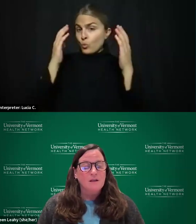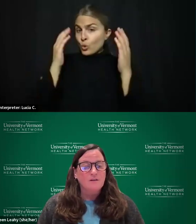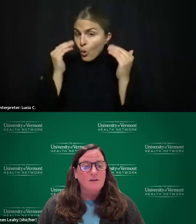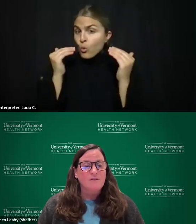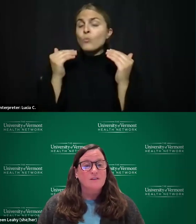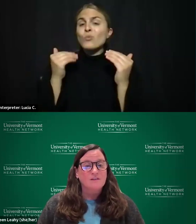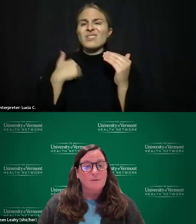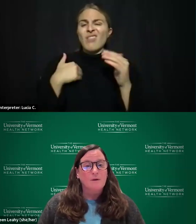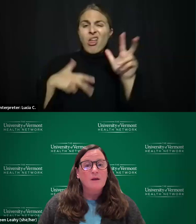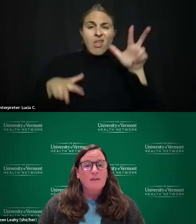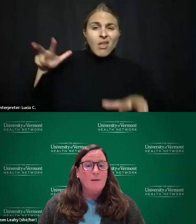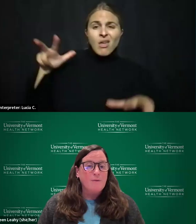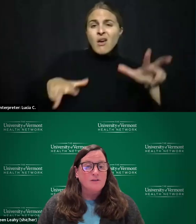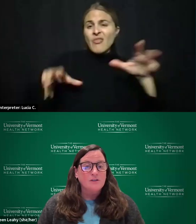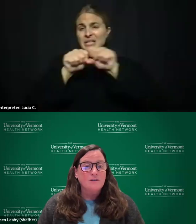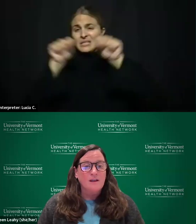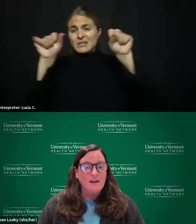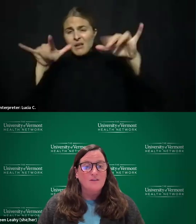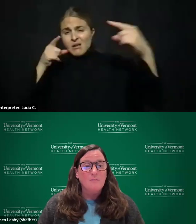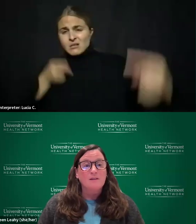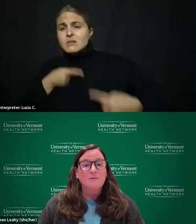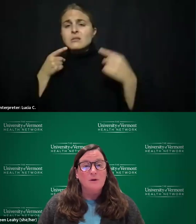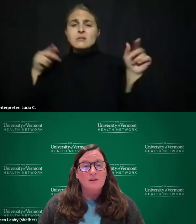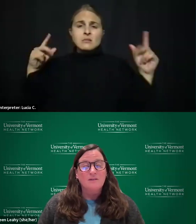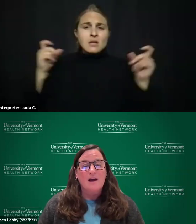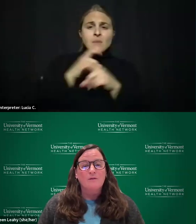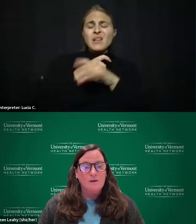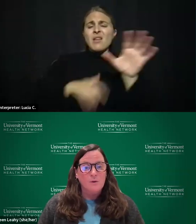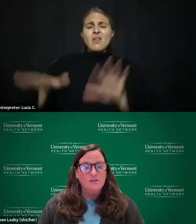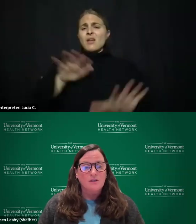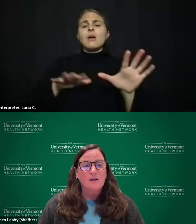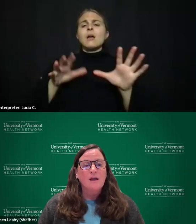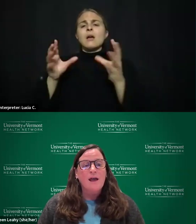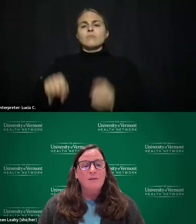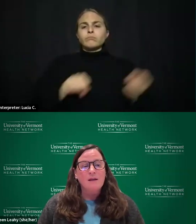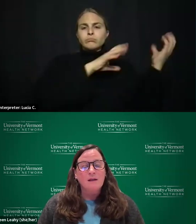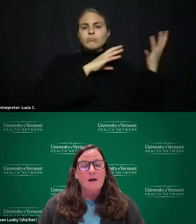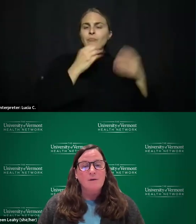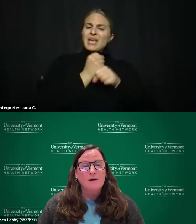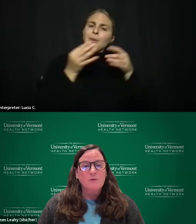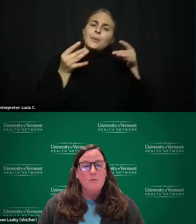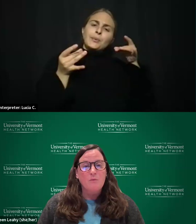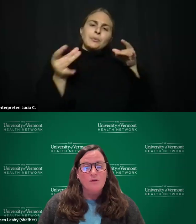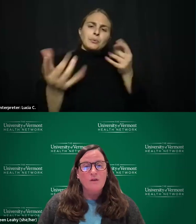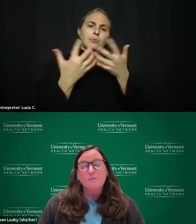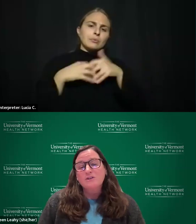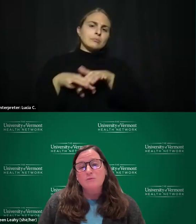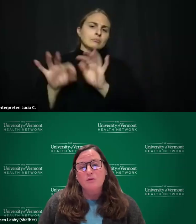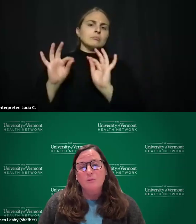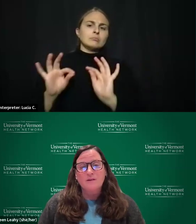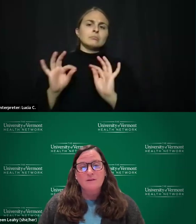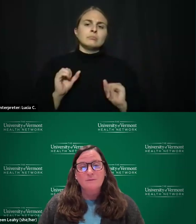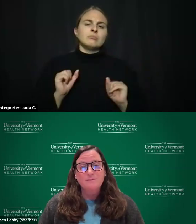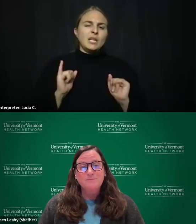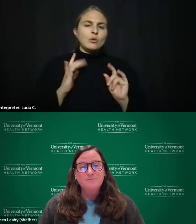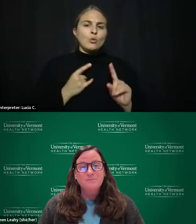of the clunkiness of the system that patients and guests may experience out of the equation and make it a much